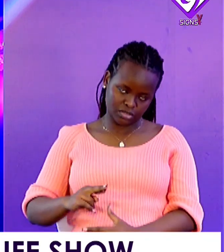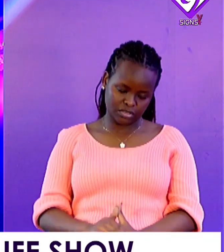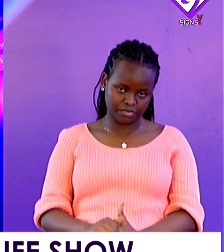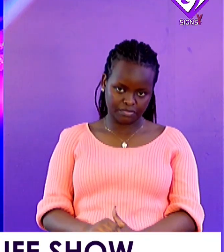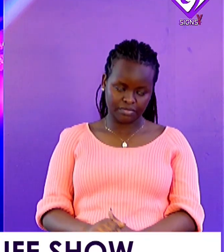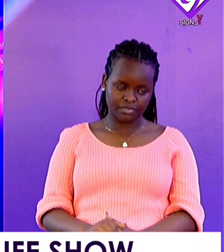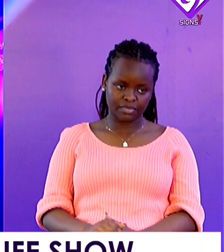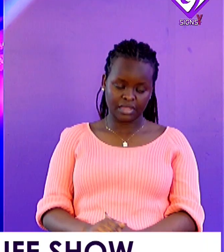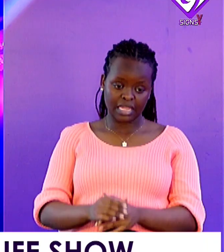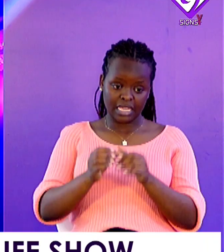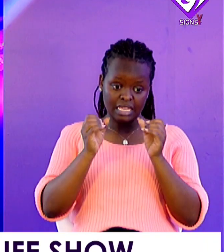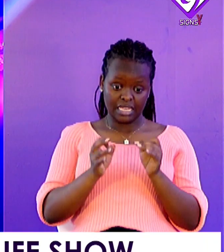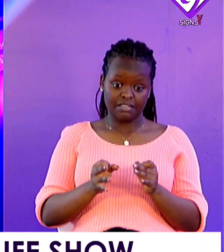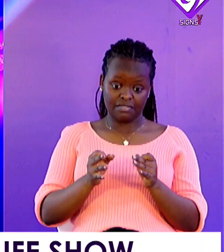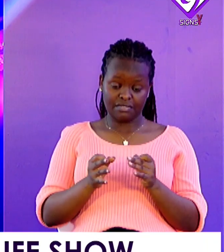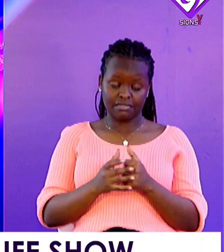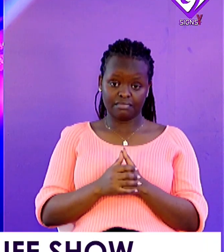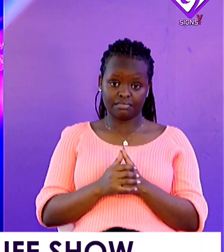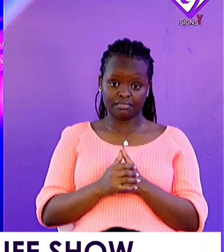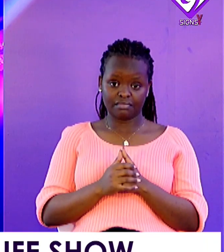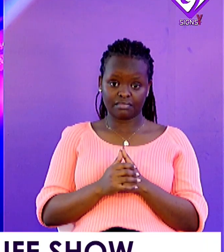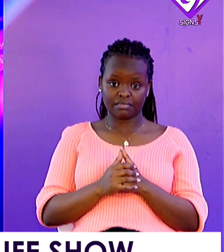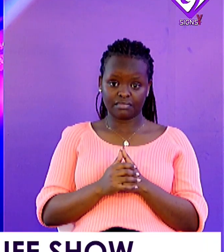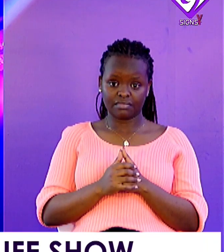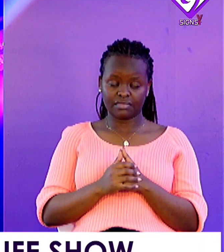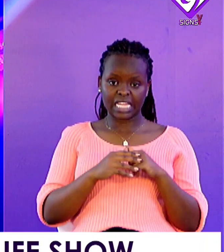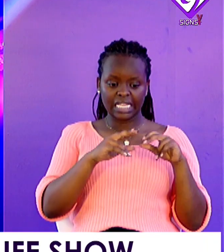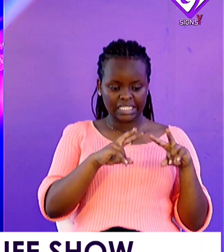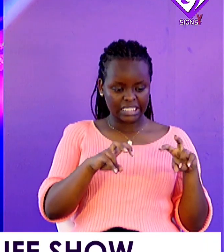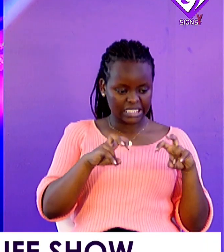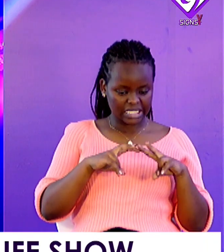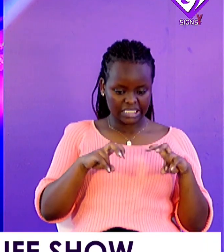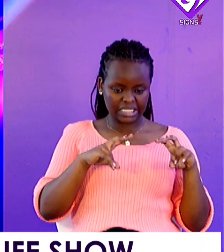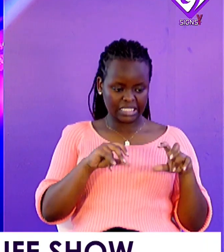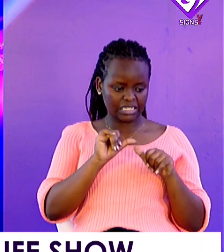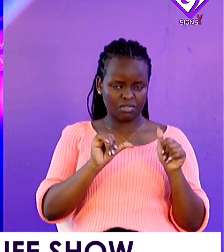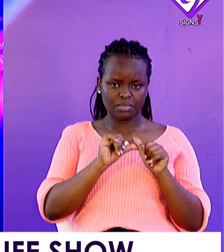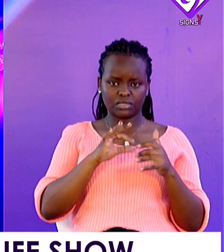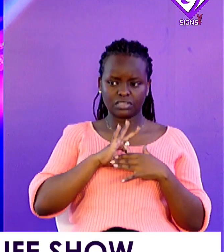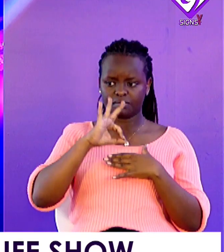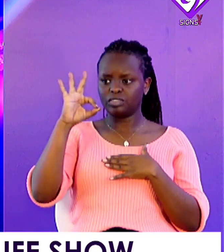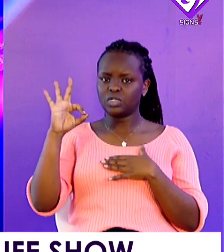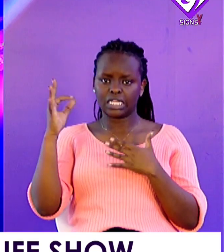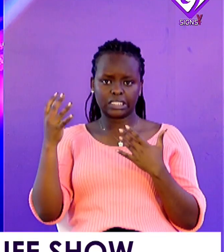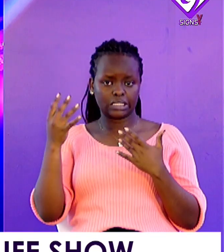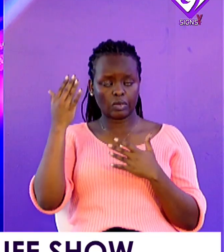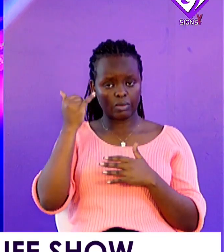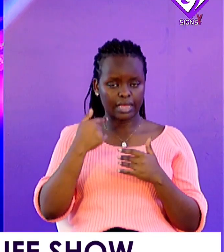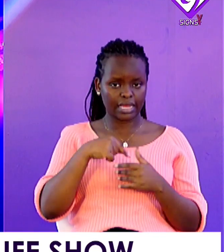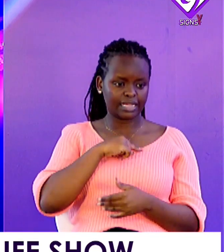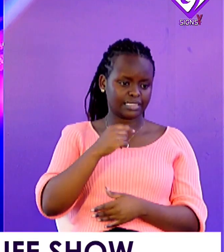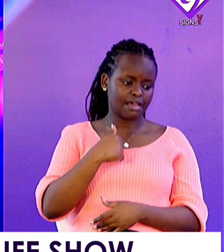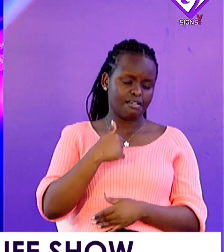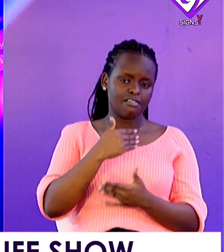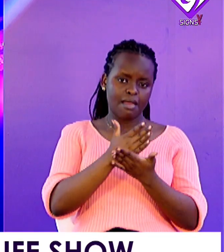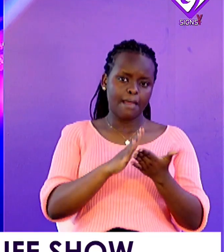And therefore, in their search for matters of spirituality, because we have the part